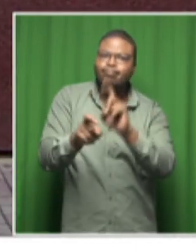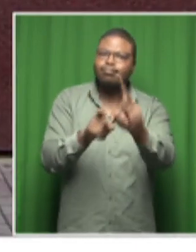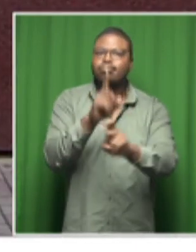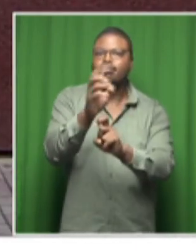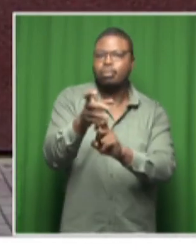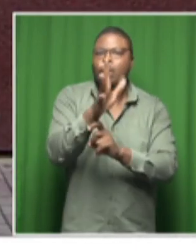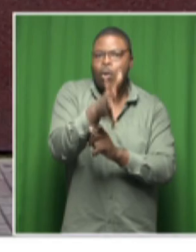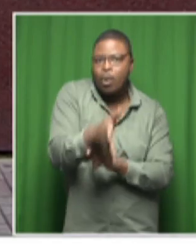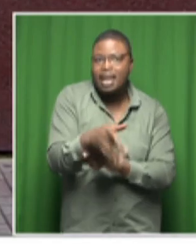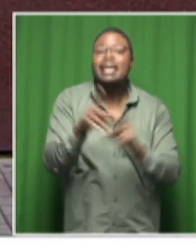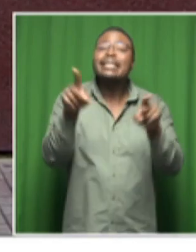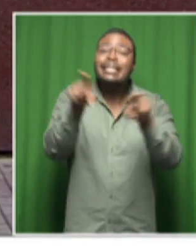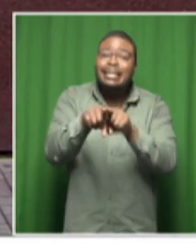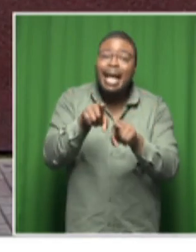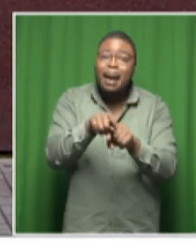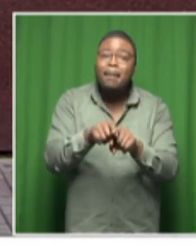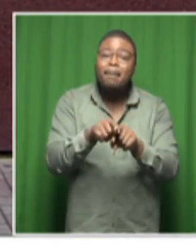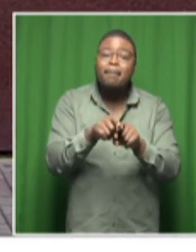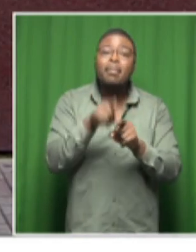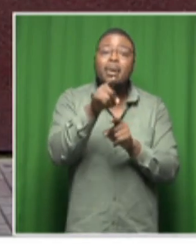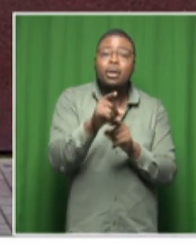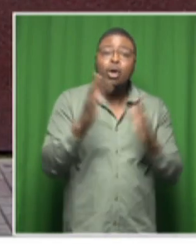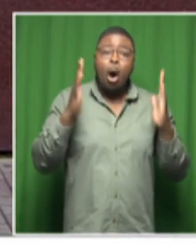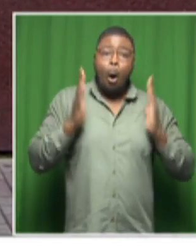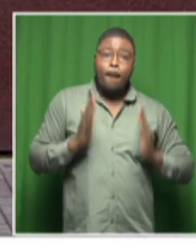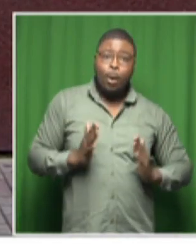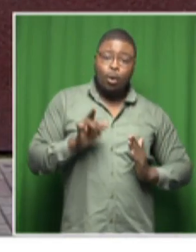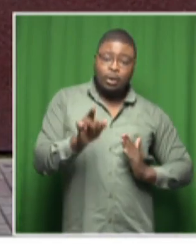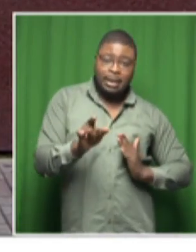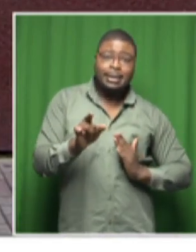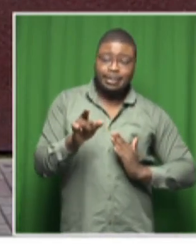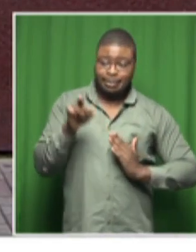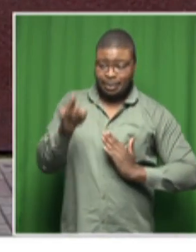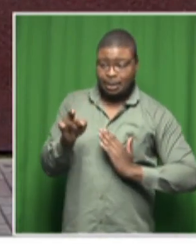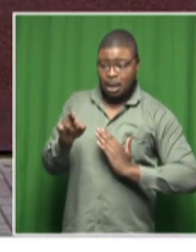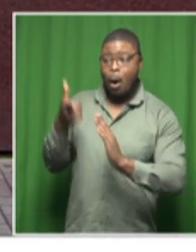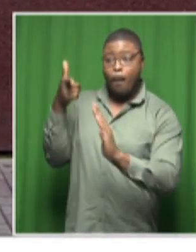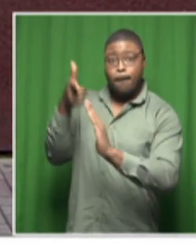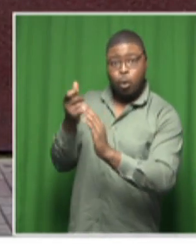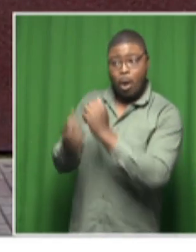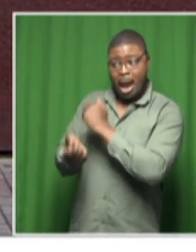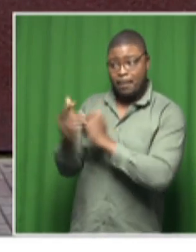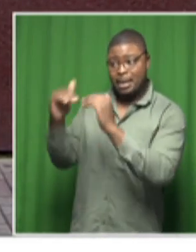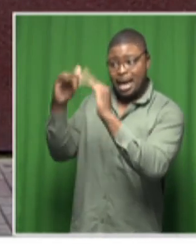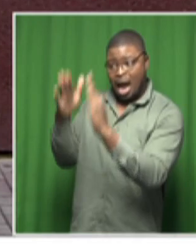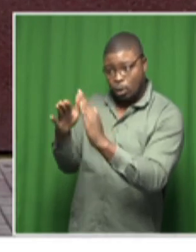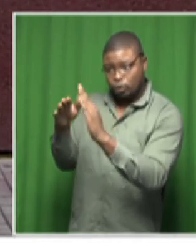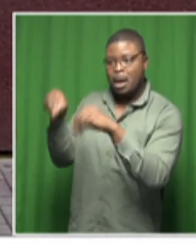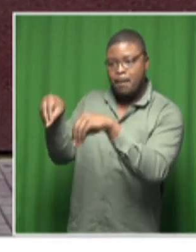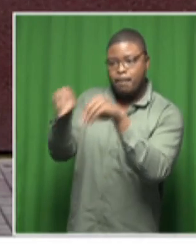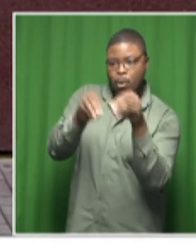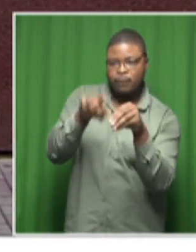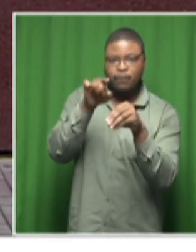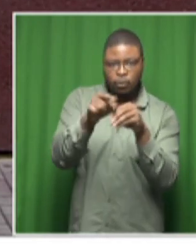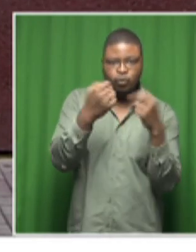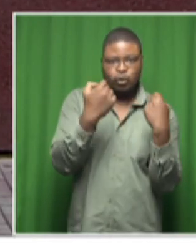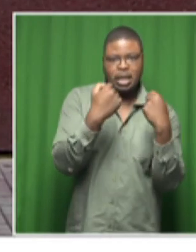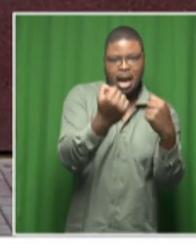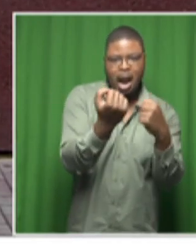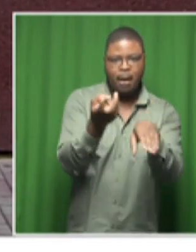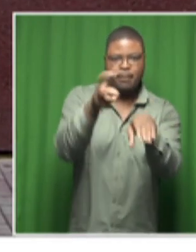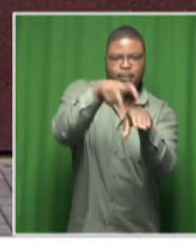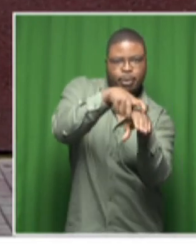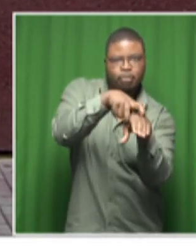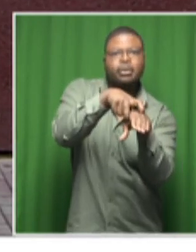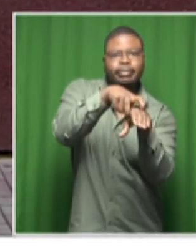in removing Senzo Meyiwa's body from inside the house into the car that was used to drive him to the hospital. So we're